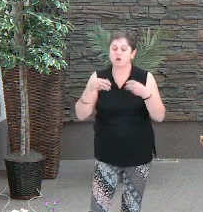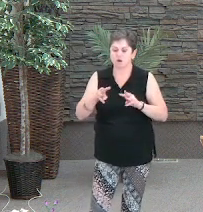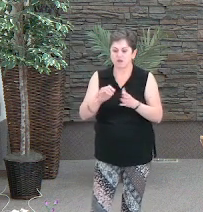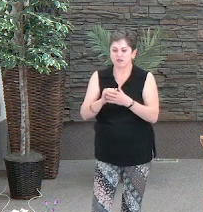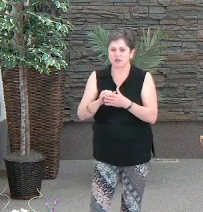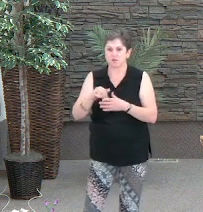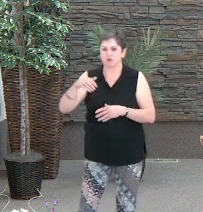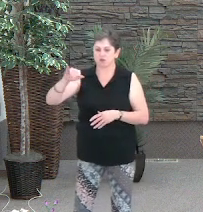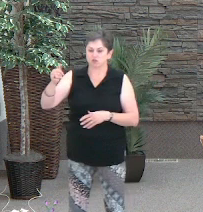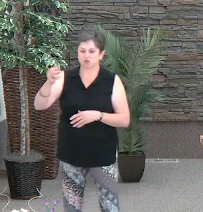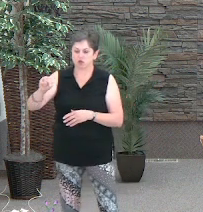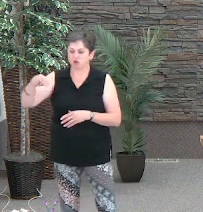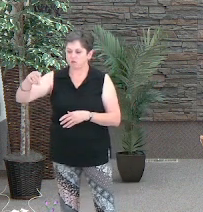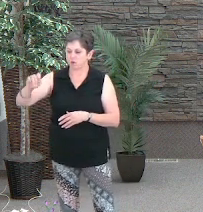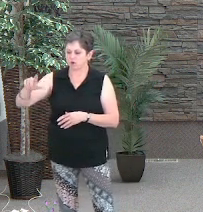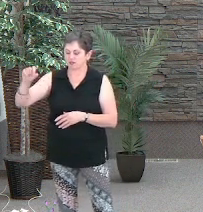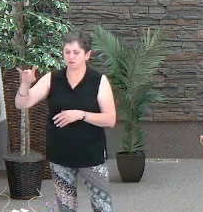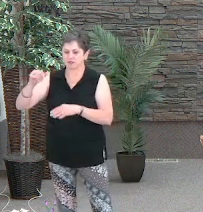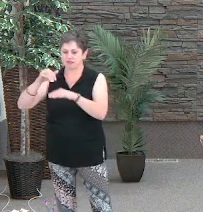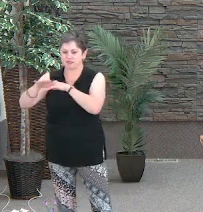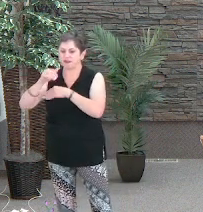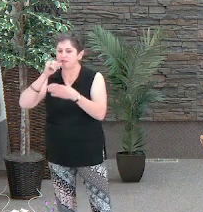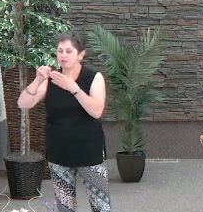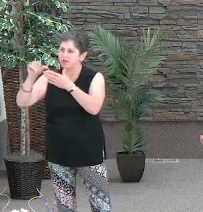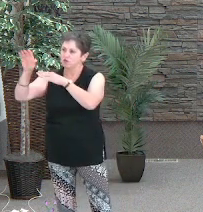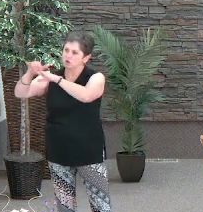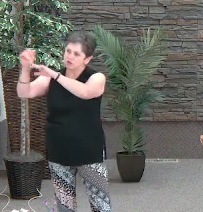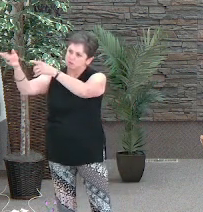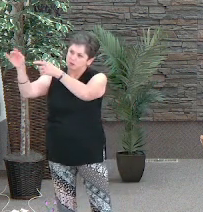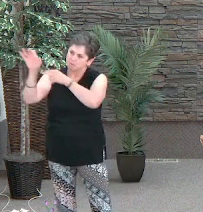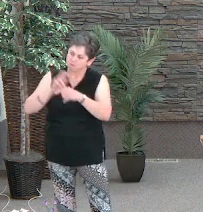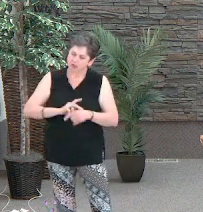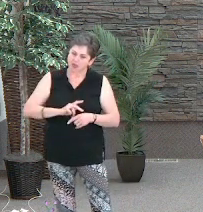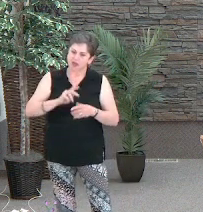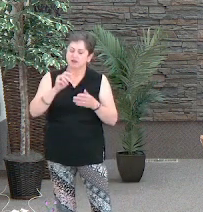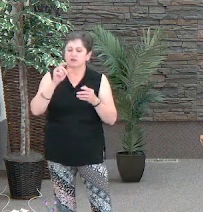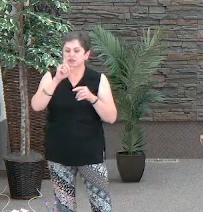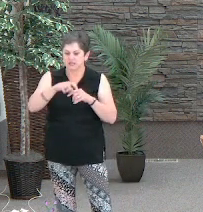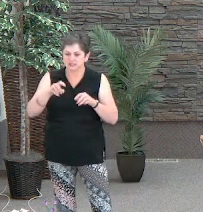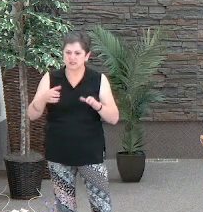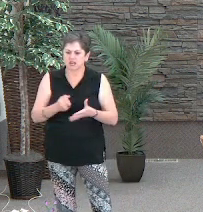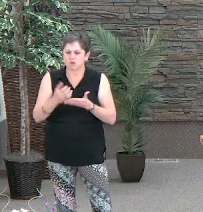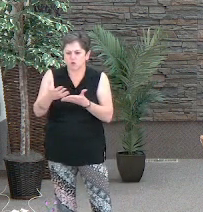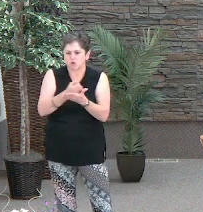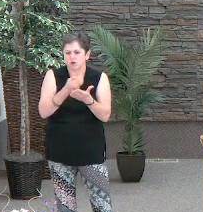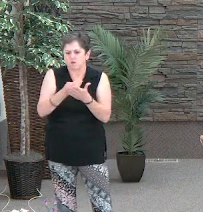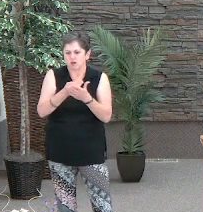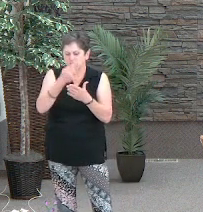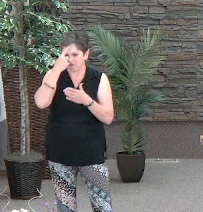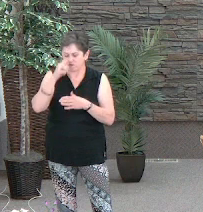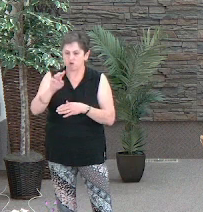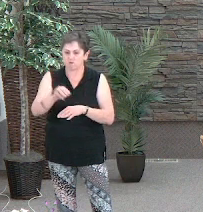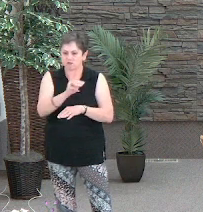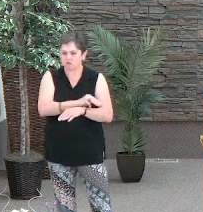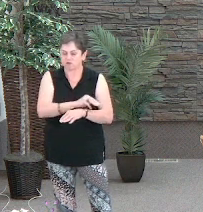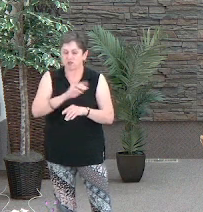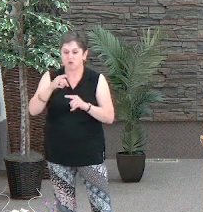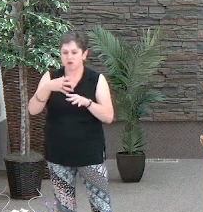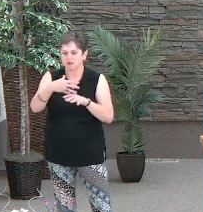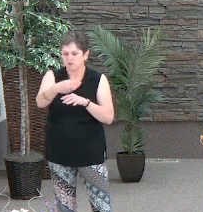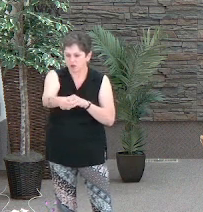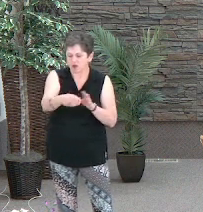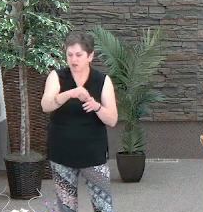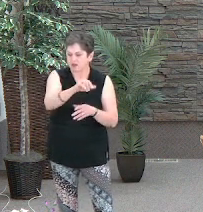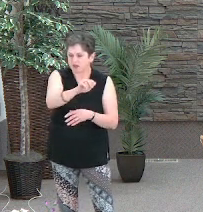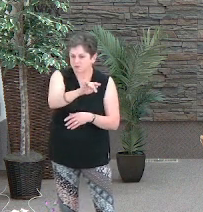John Paul Gibson sends him a letter and calls him back to Texas to do some fundraising for the Missoula church. And while he is away back